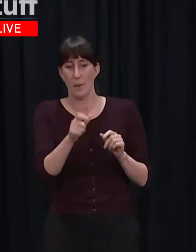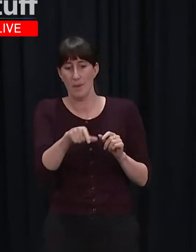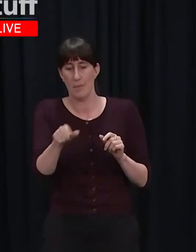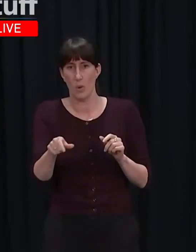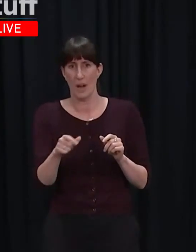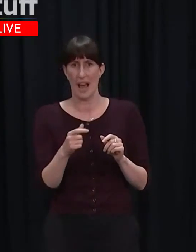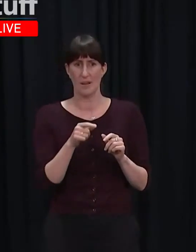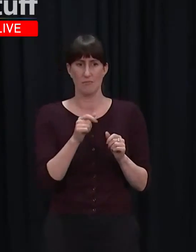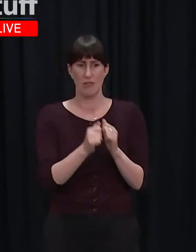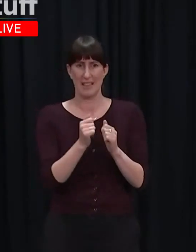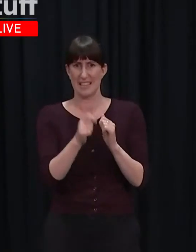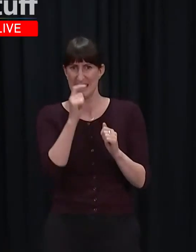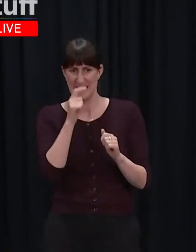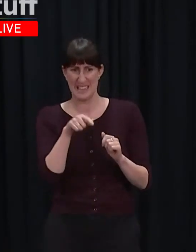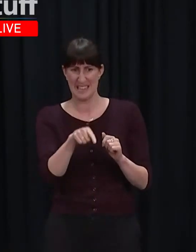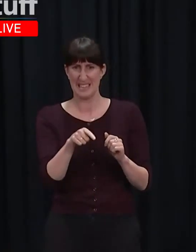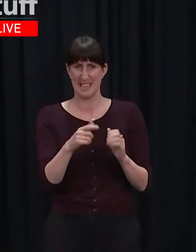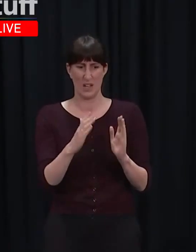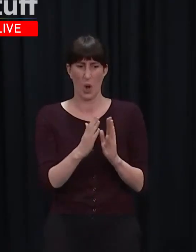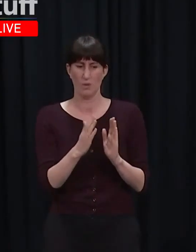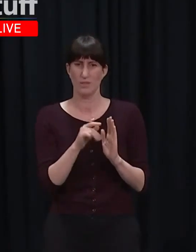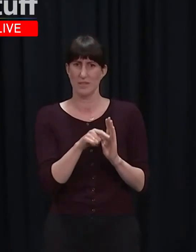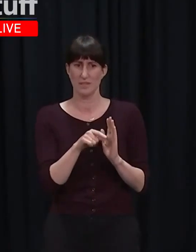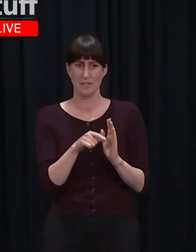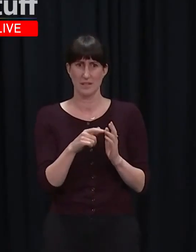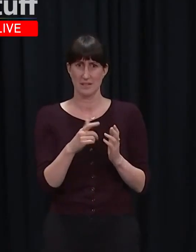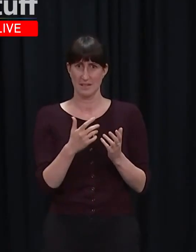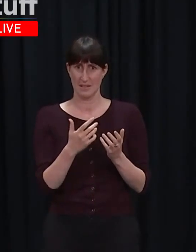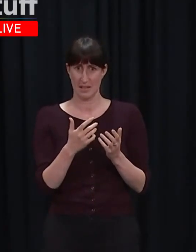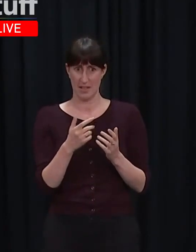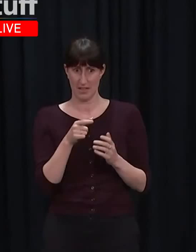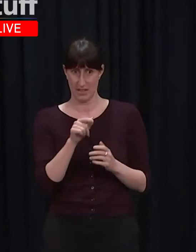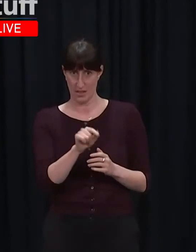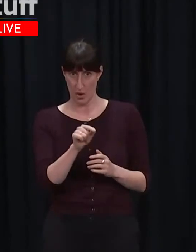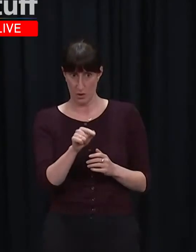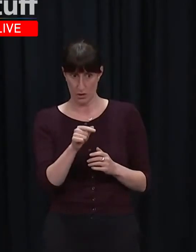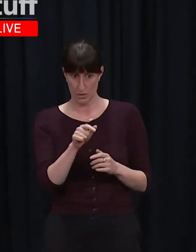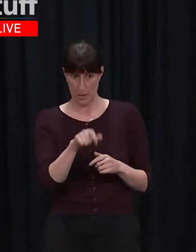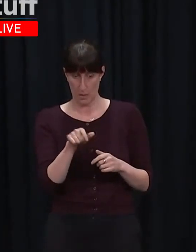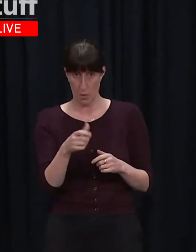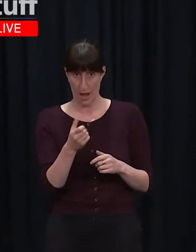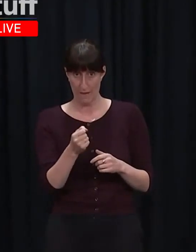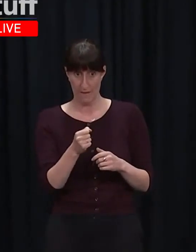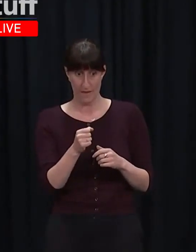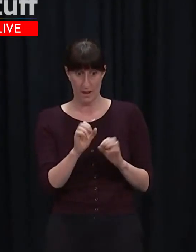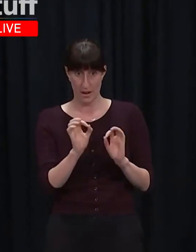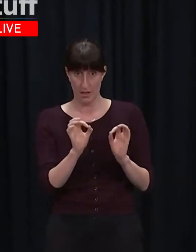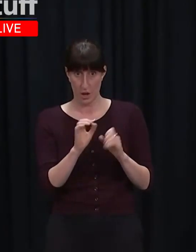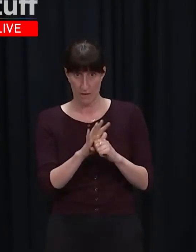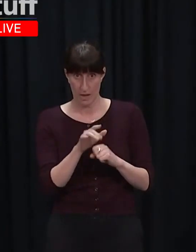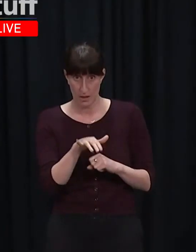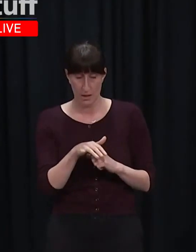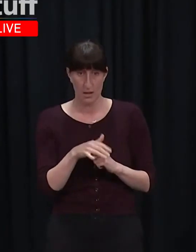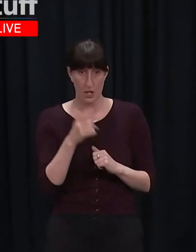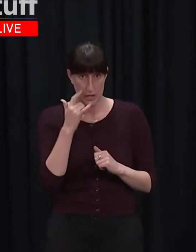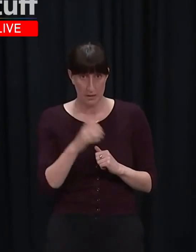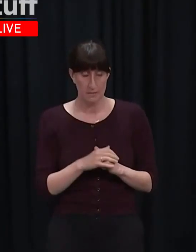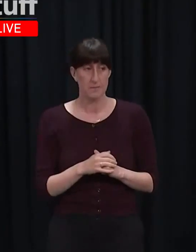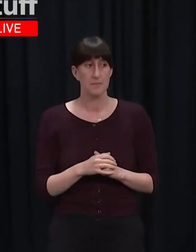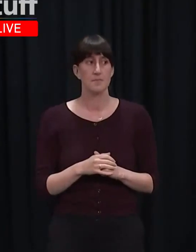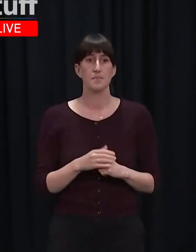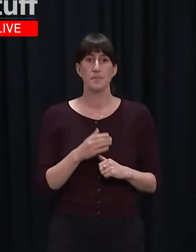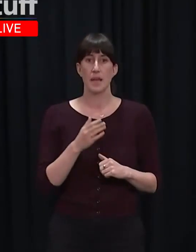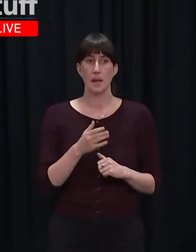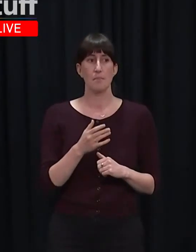has the test come back to say that they're negative, or are we expecting other cases to come out of there? Yes, so the 7 cases are isolating across